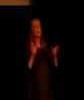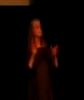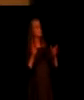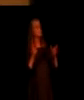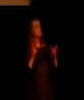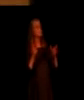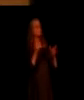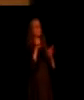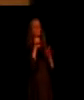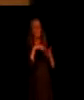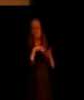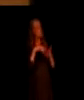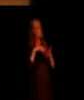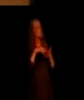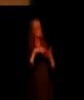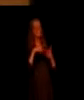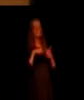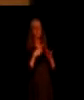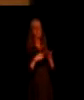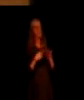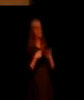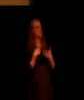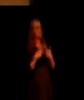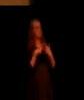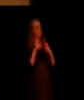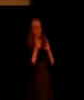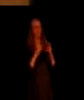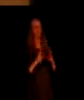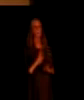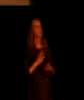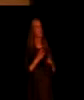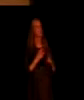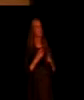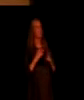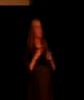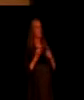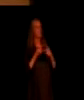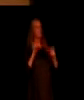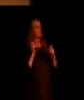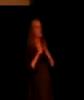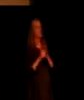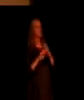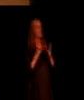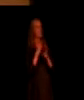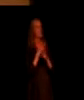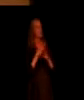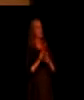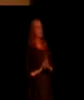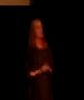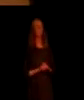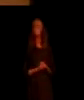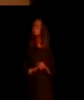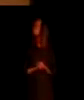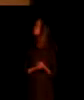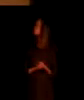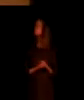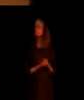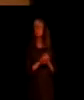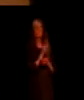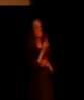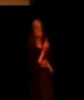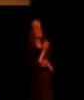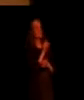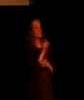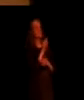large-scale study or discussion of global change. But this data set was